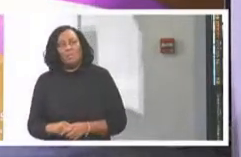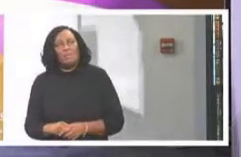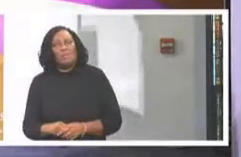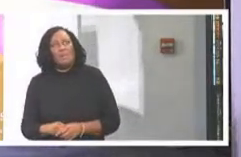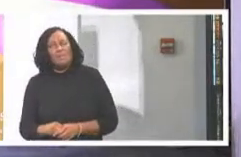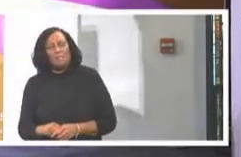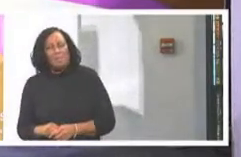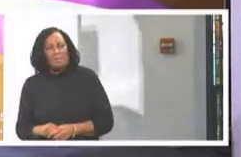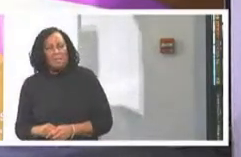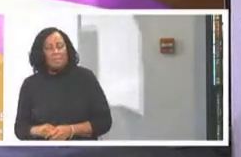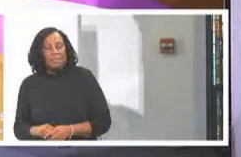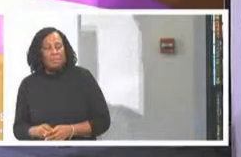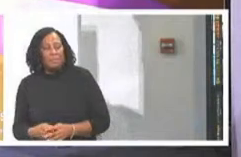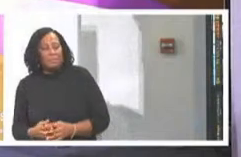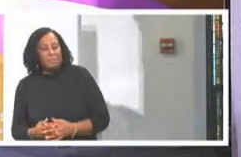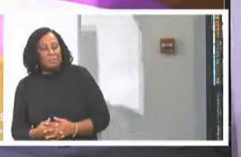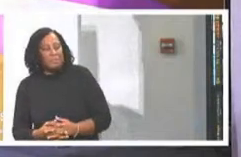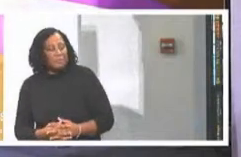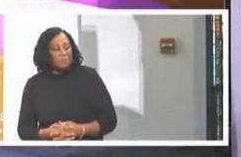There's still time.